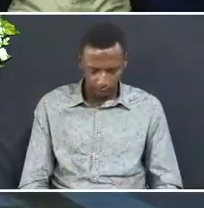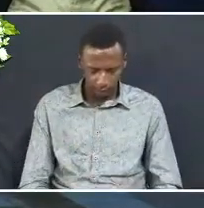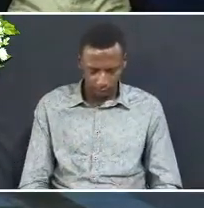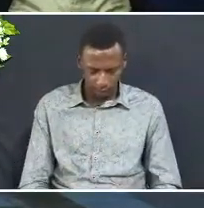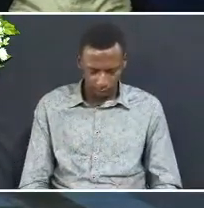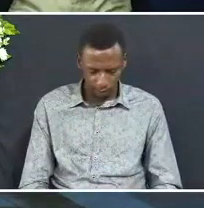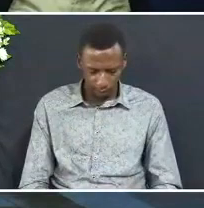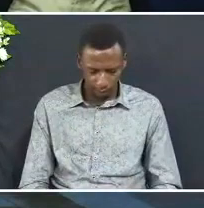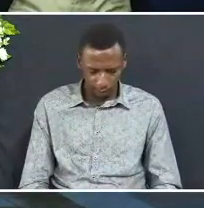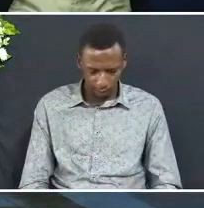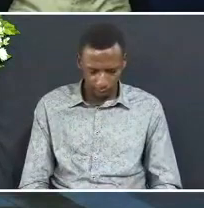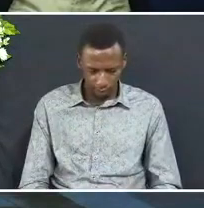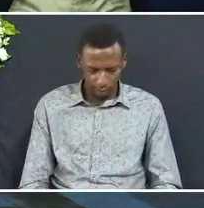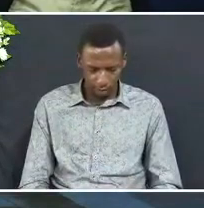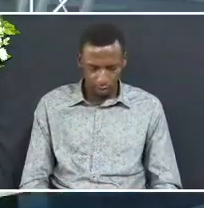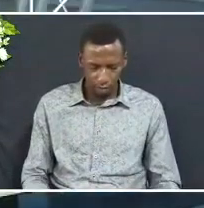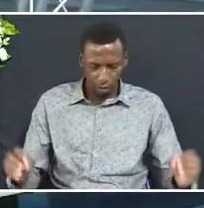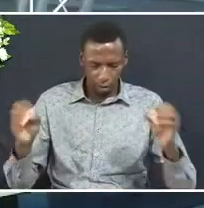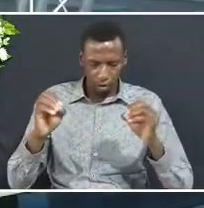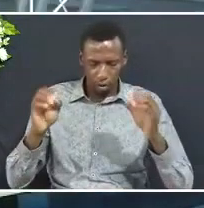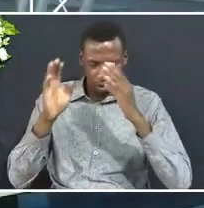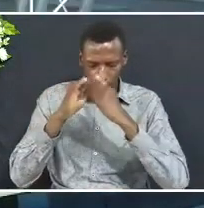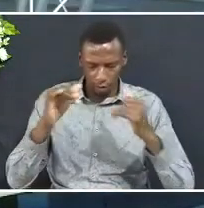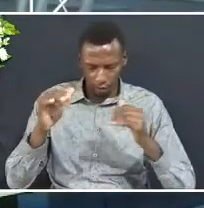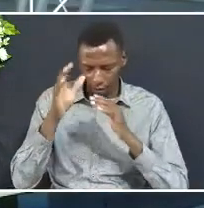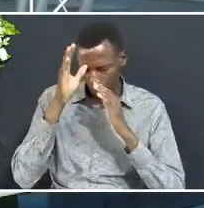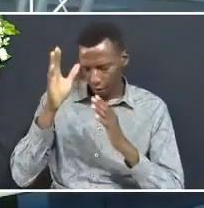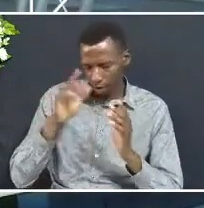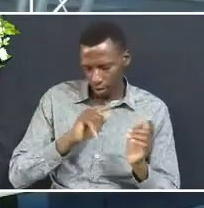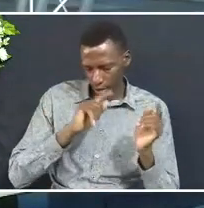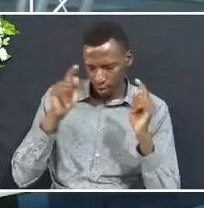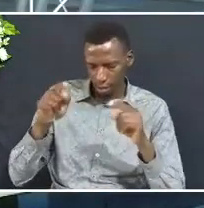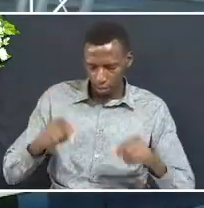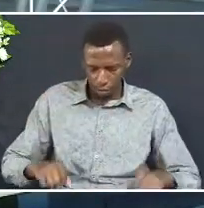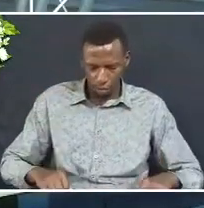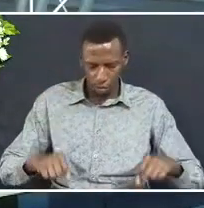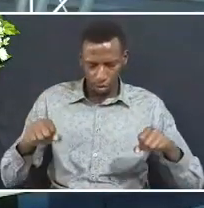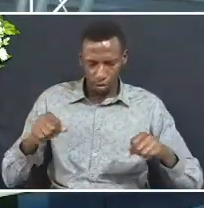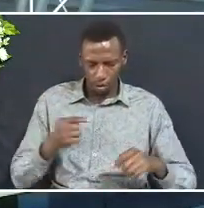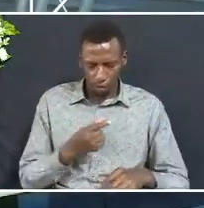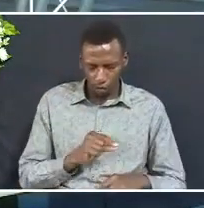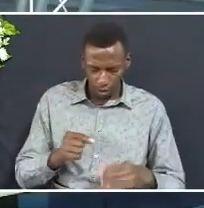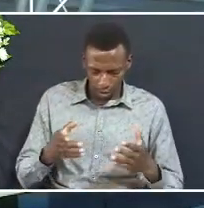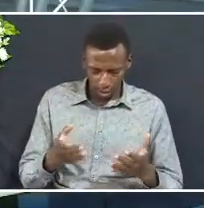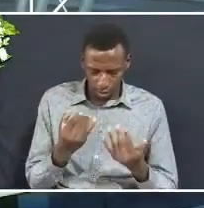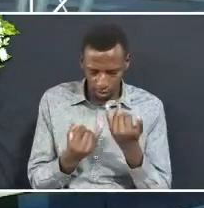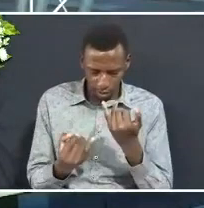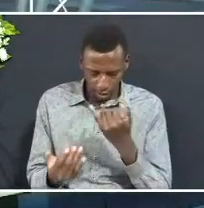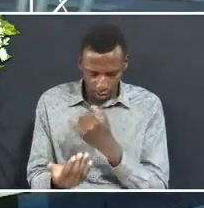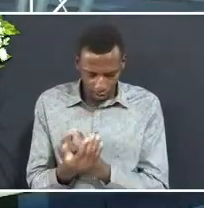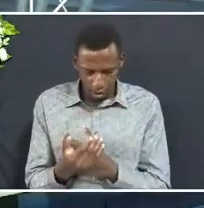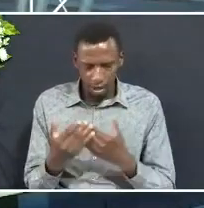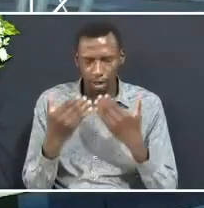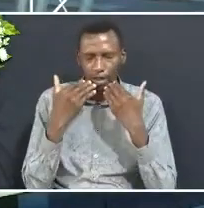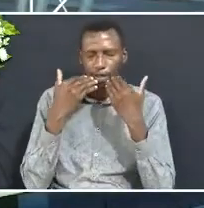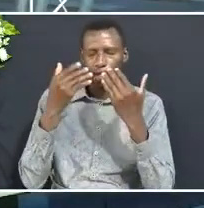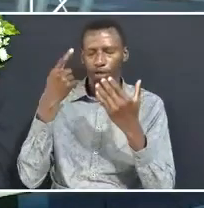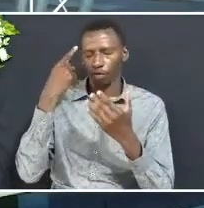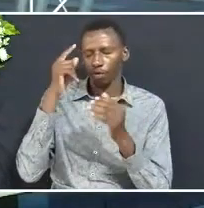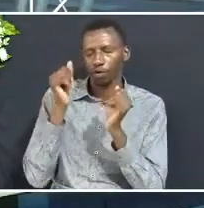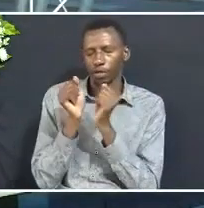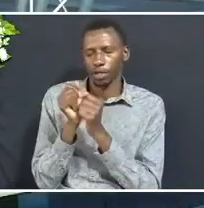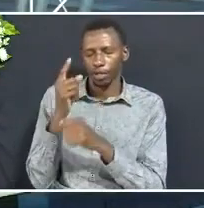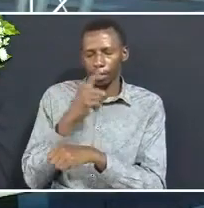Amen. Thy heavenly Father, we come to the throne of thy grace this Sabbath morning We thank you for the 10 days